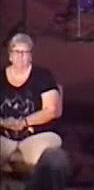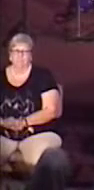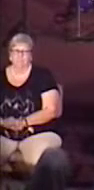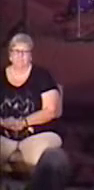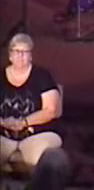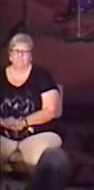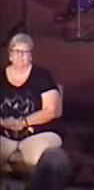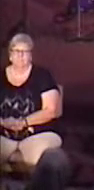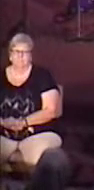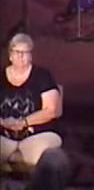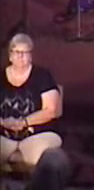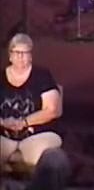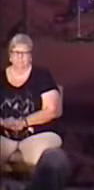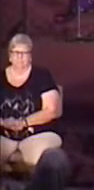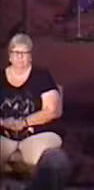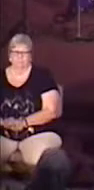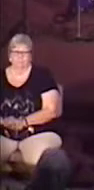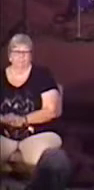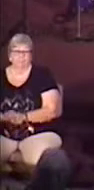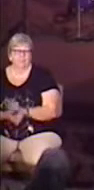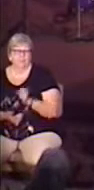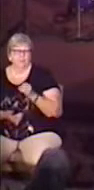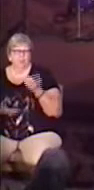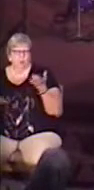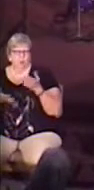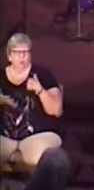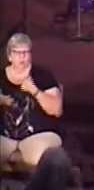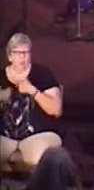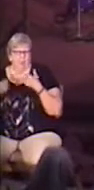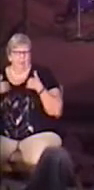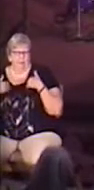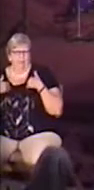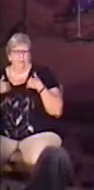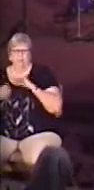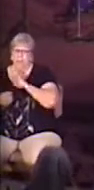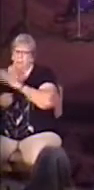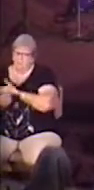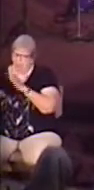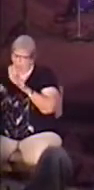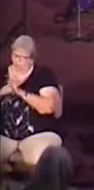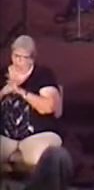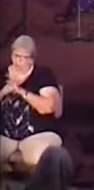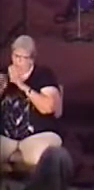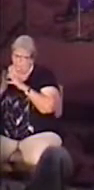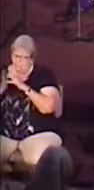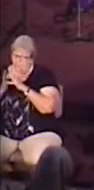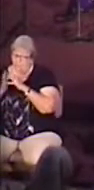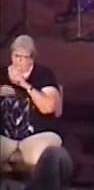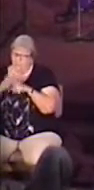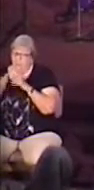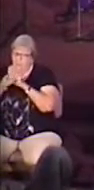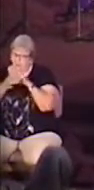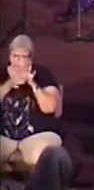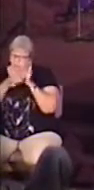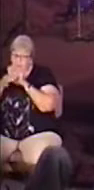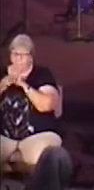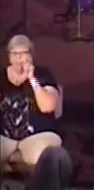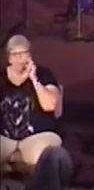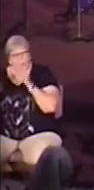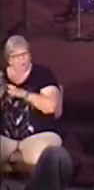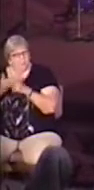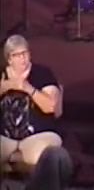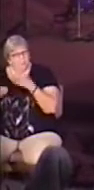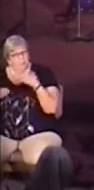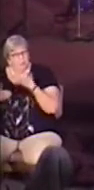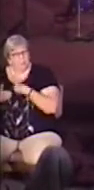all and in all. And so here we have this very powerful passage of what it means to attain unity. But notice, before